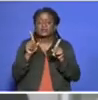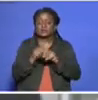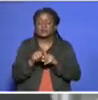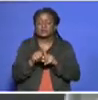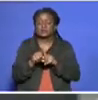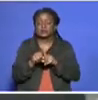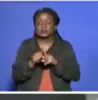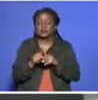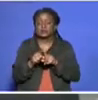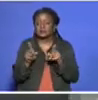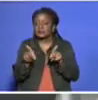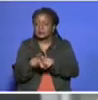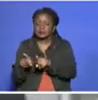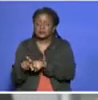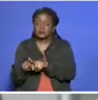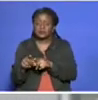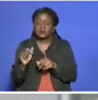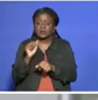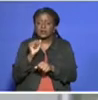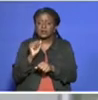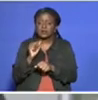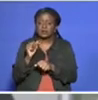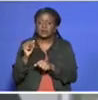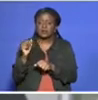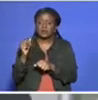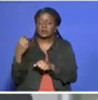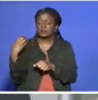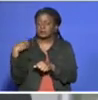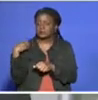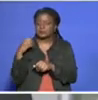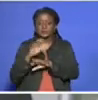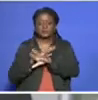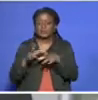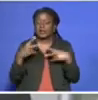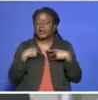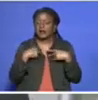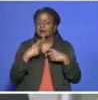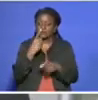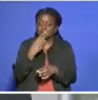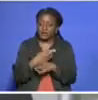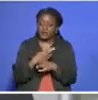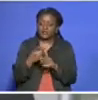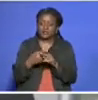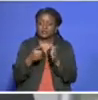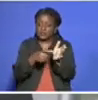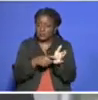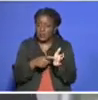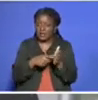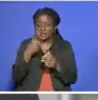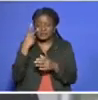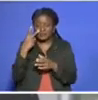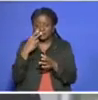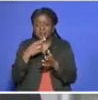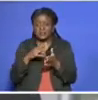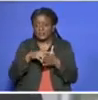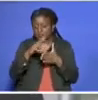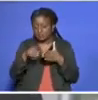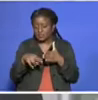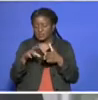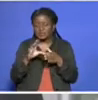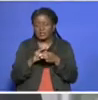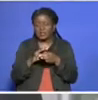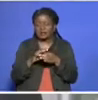Similarly, an employer does not have the right to demand to see the results of an